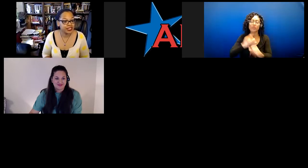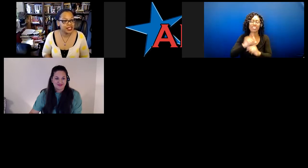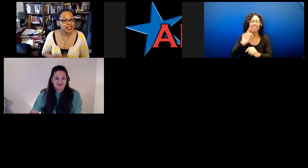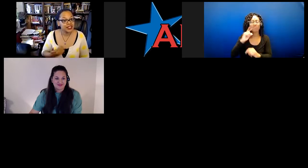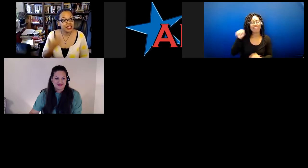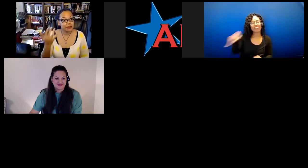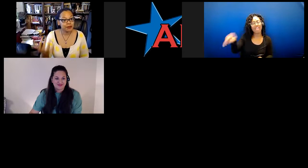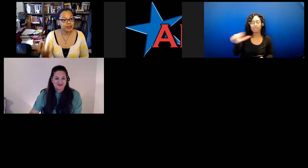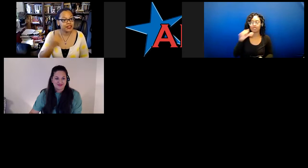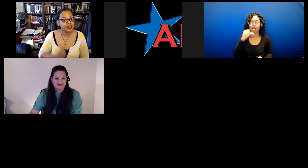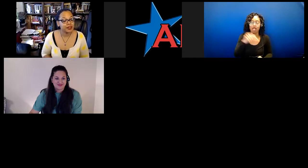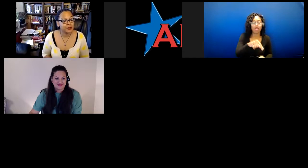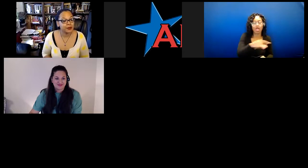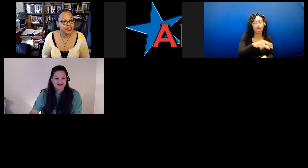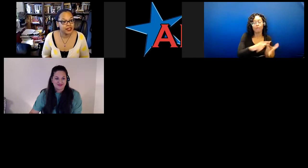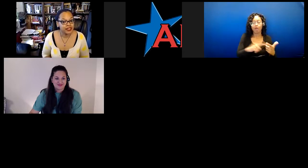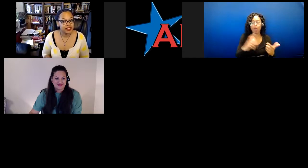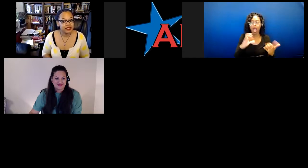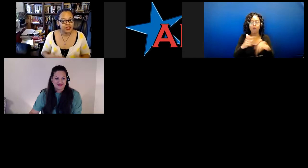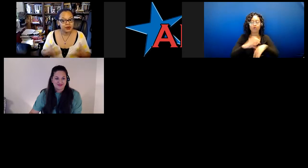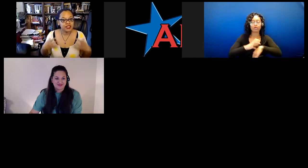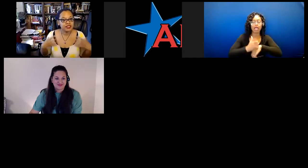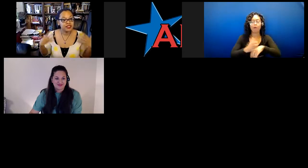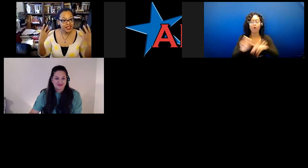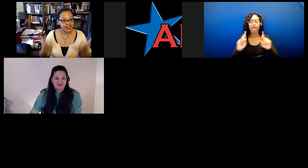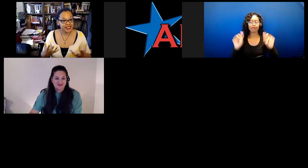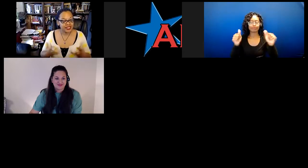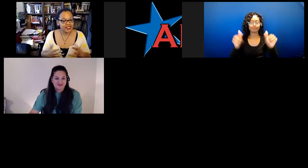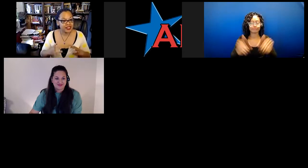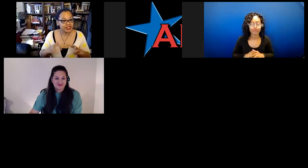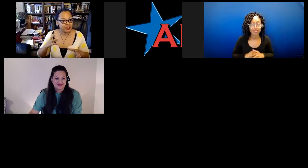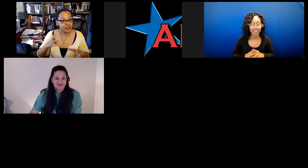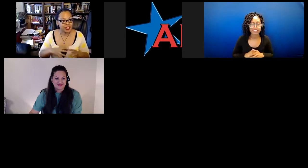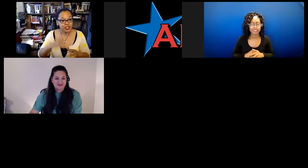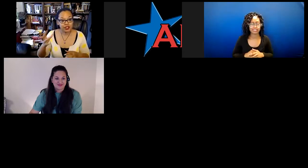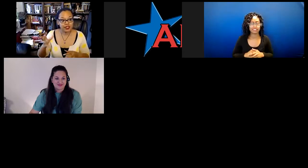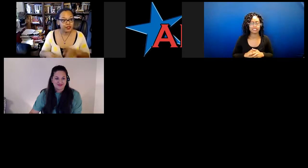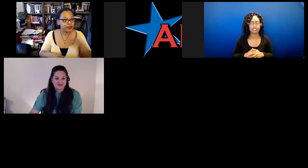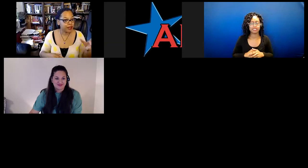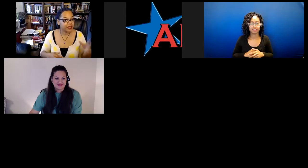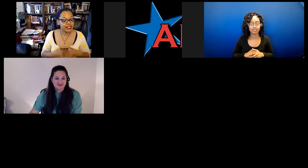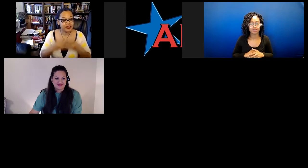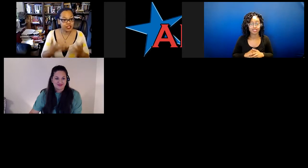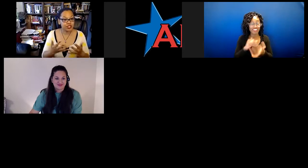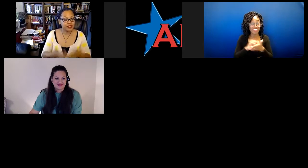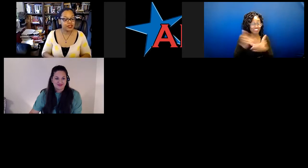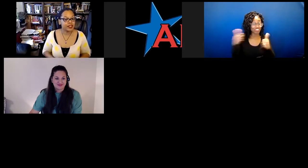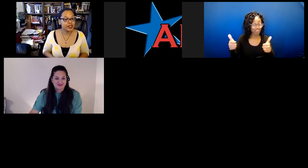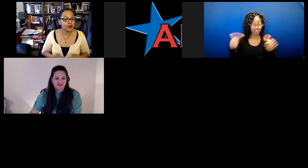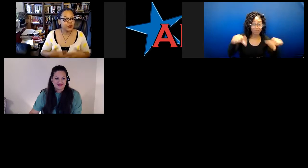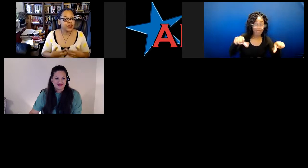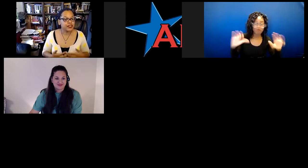do it. And they implement it in that way. And so this is, again, not supposed to be a good thing or a bad thing. It's a human